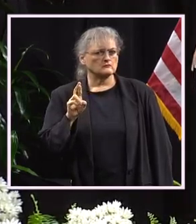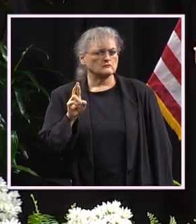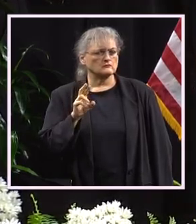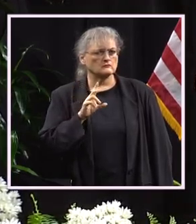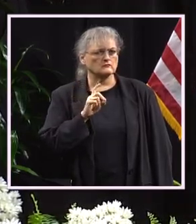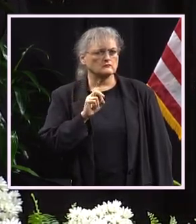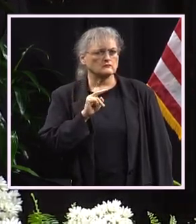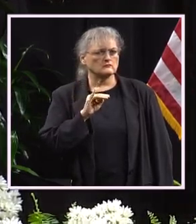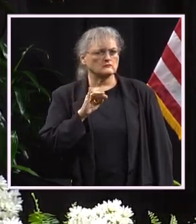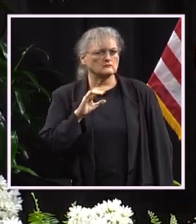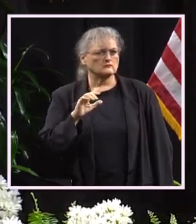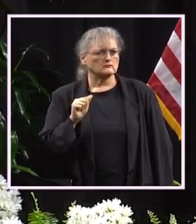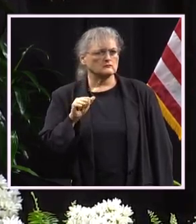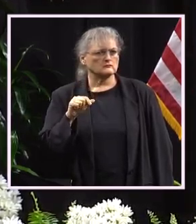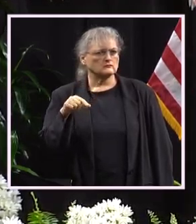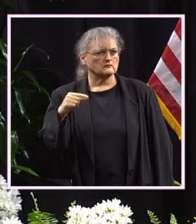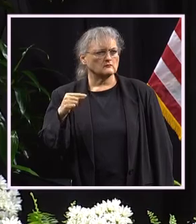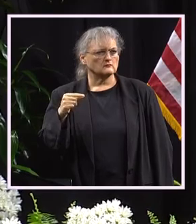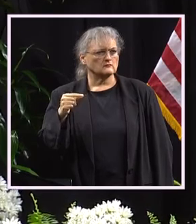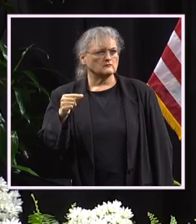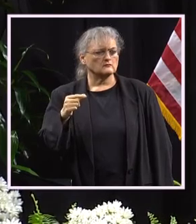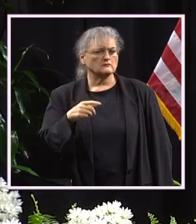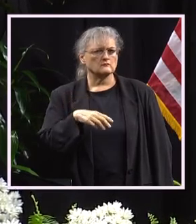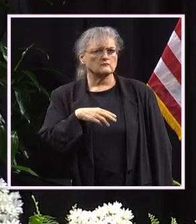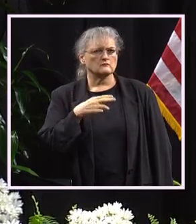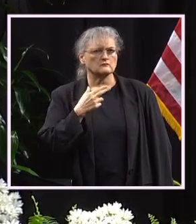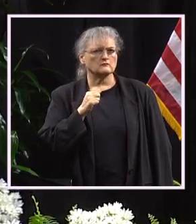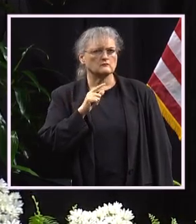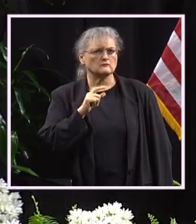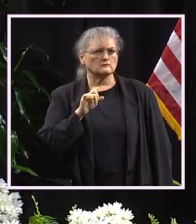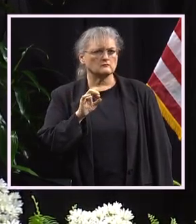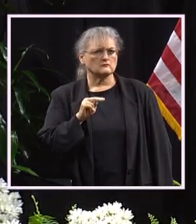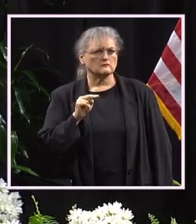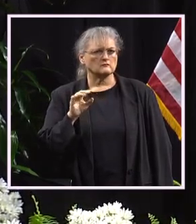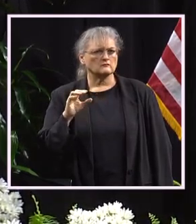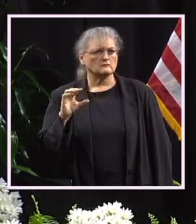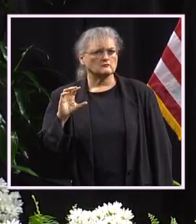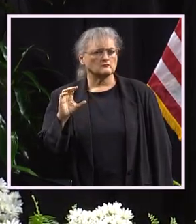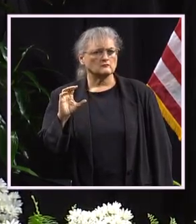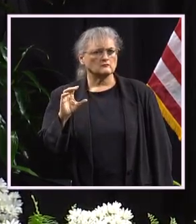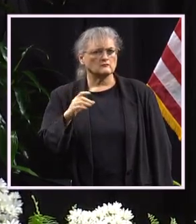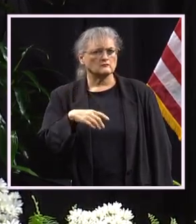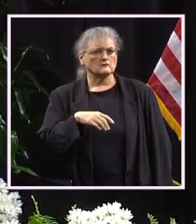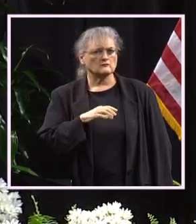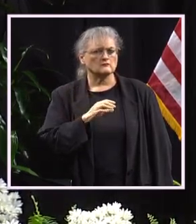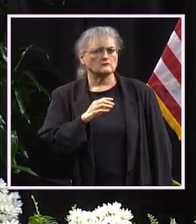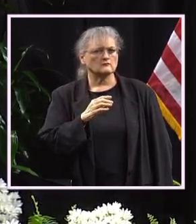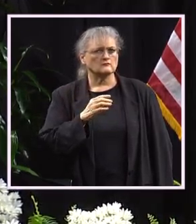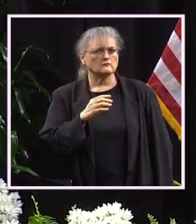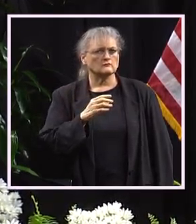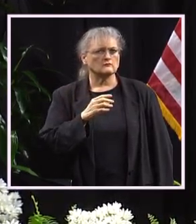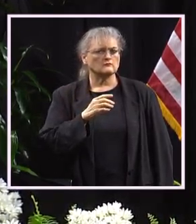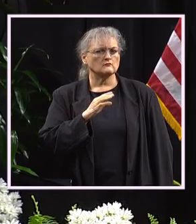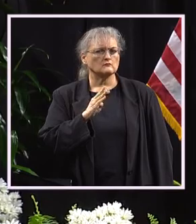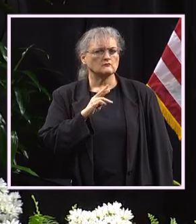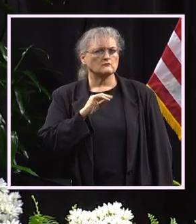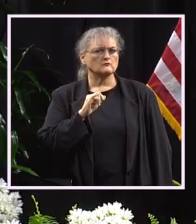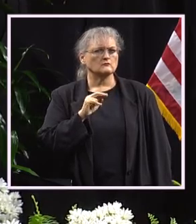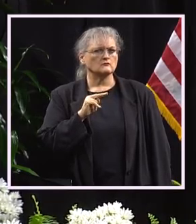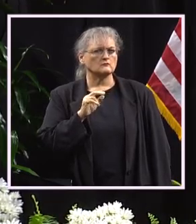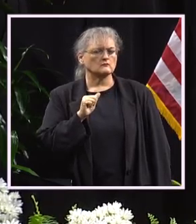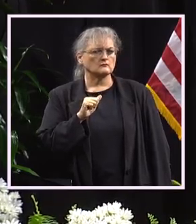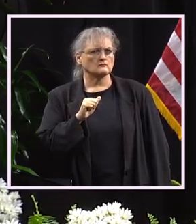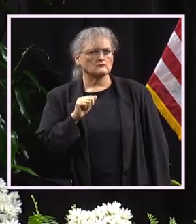Rios Guzman. Caitlin Carlson. Jocelyn M. Chapa Cum Laude. Brianna Dominique